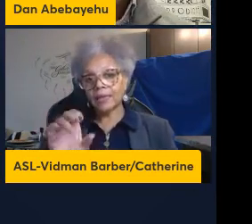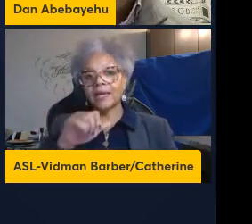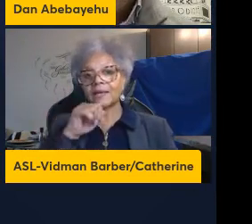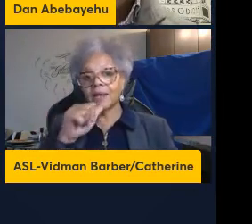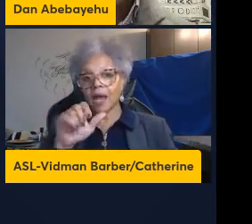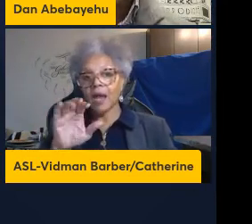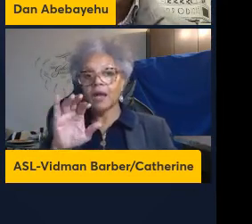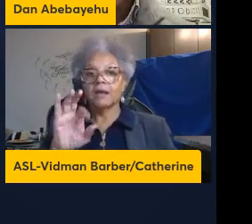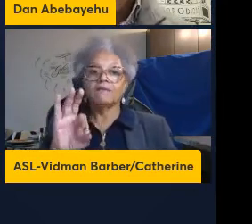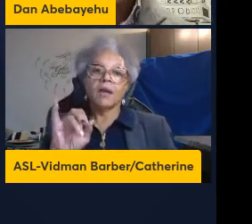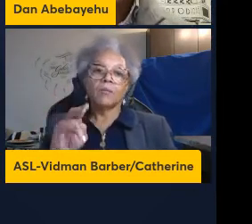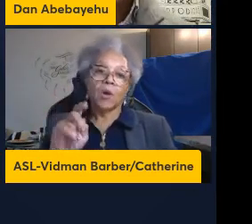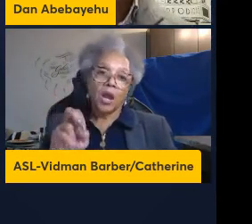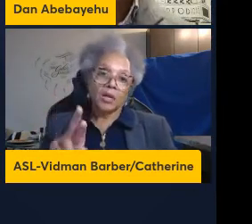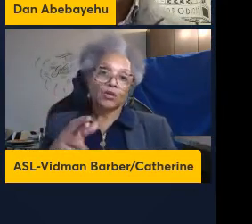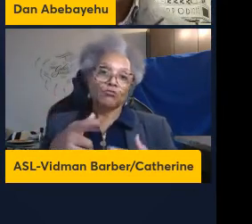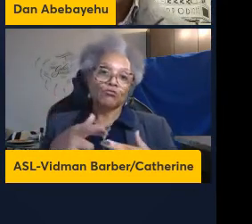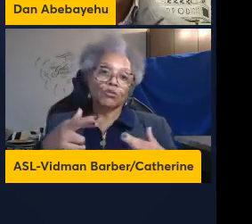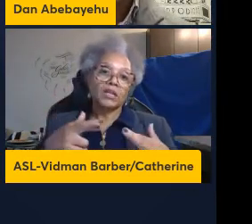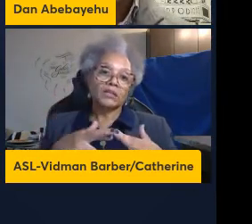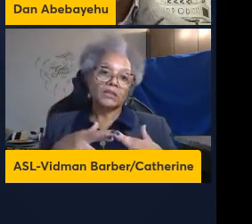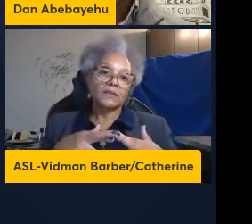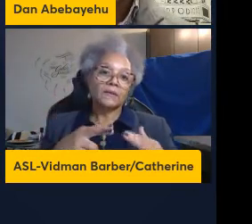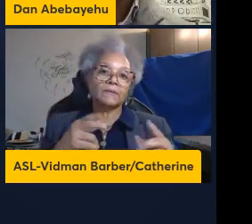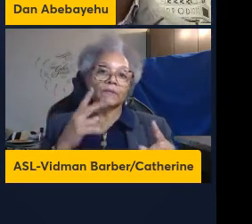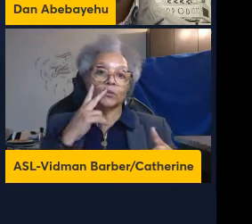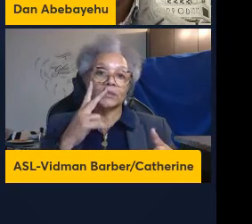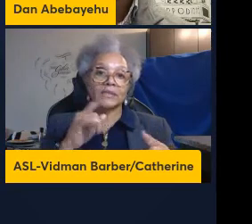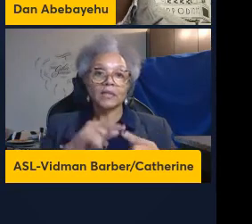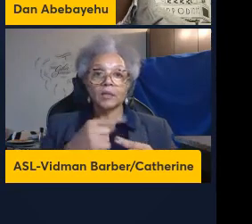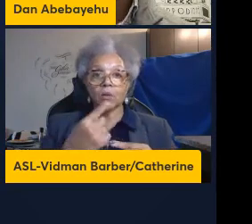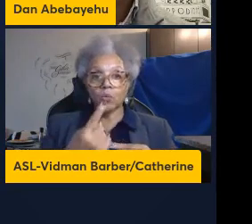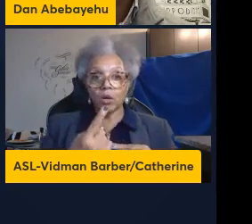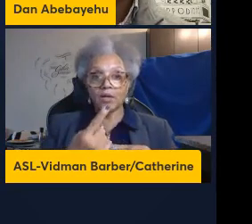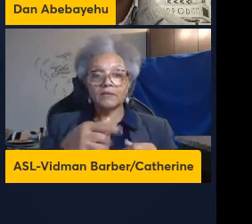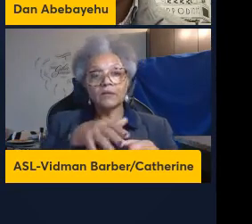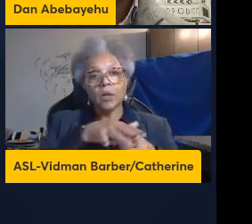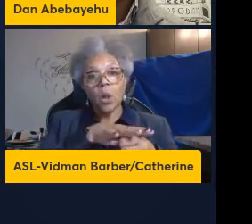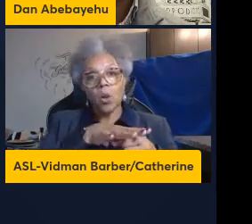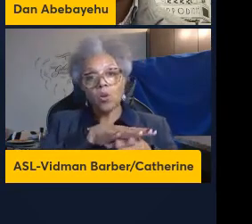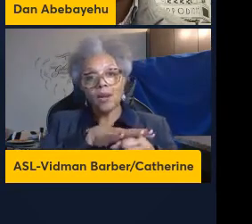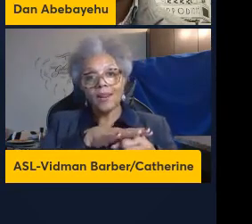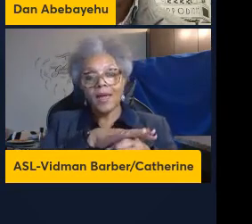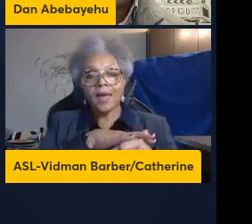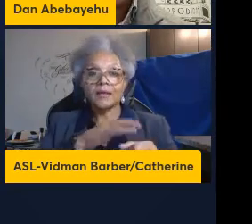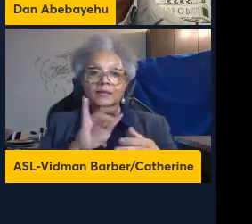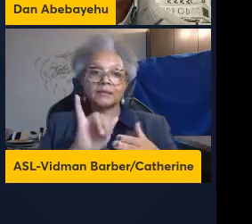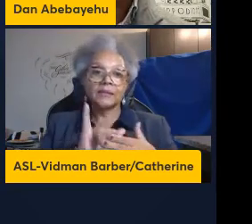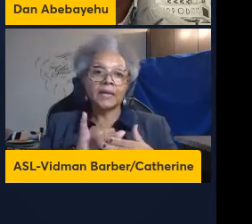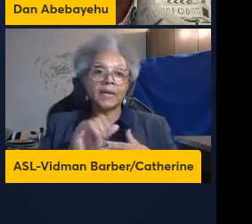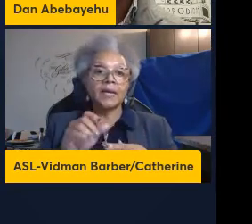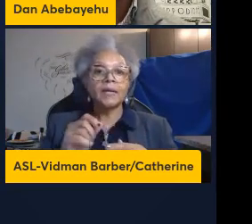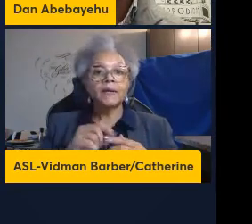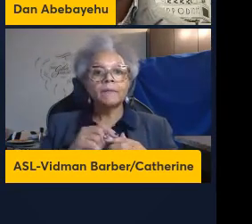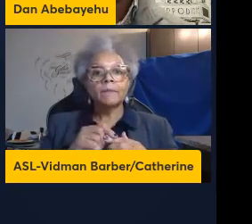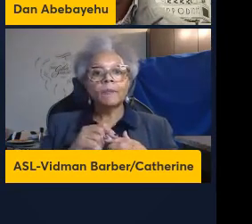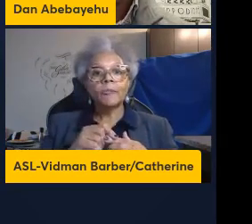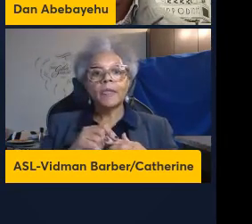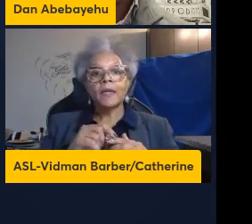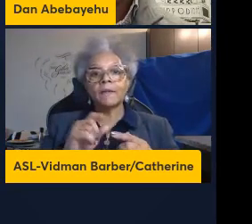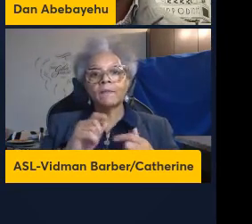that we saw IL-1 receptor 1 staining co-localizing with sites of really bright alpha SMA